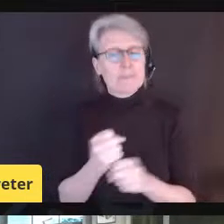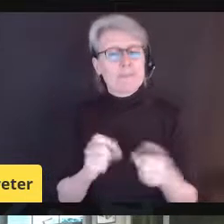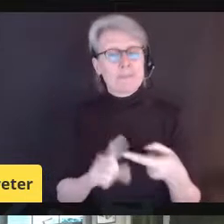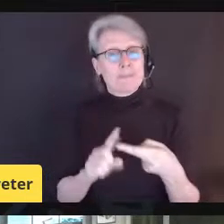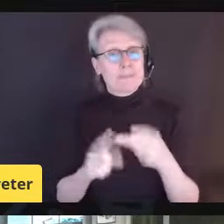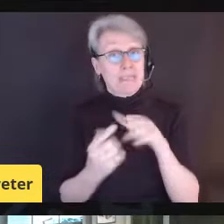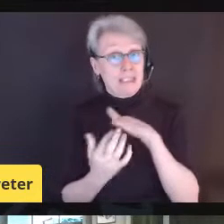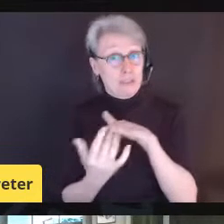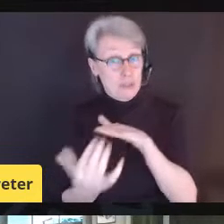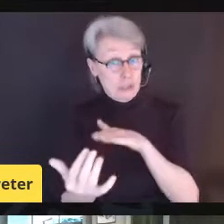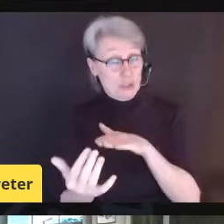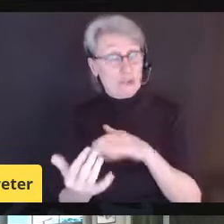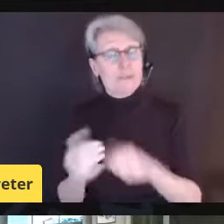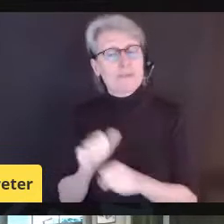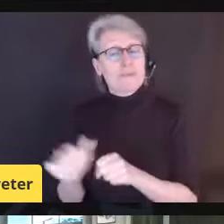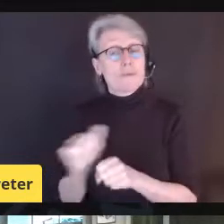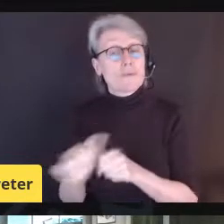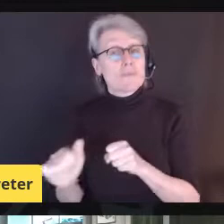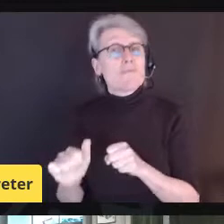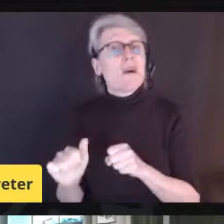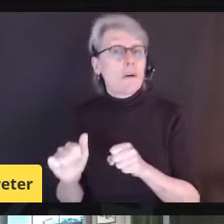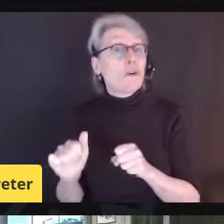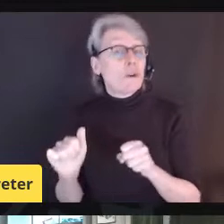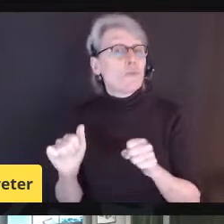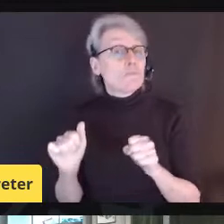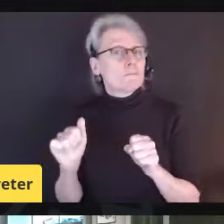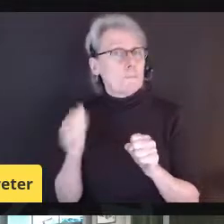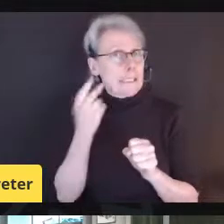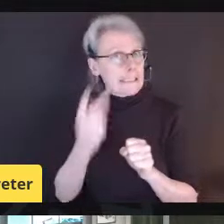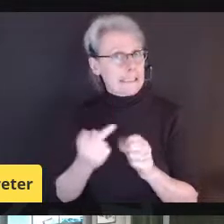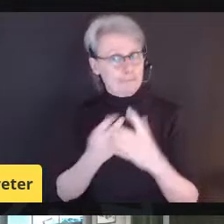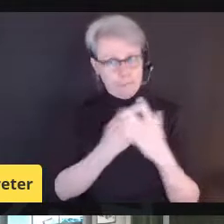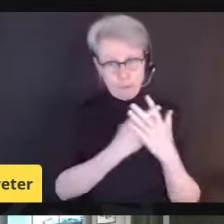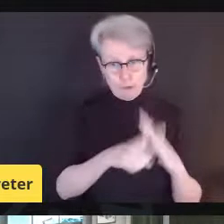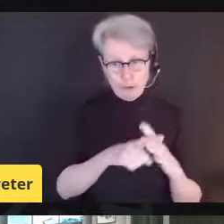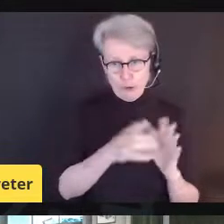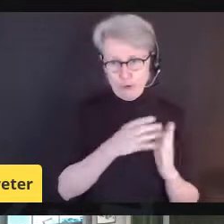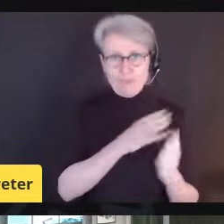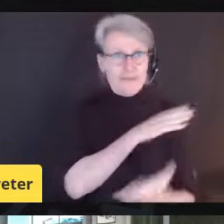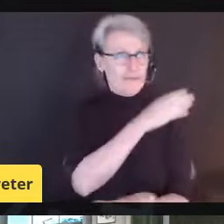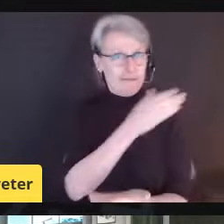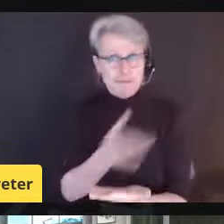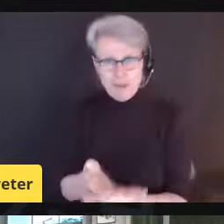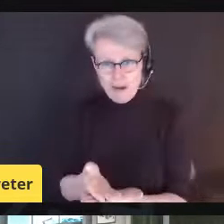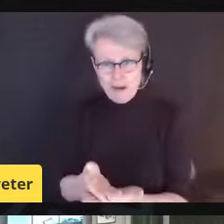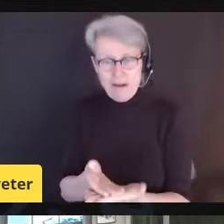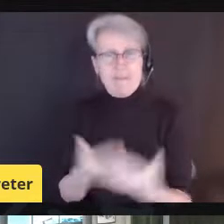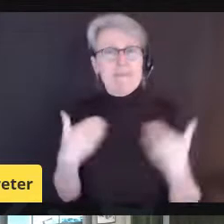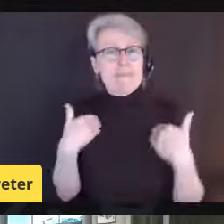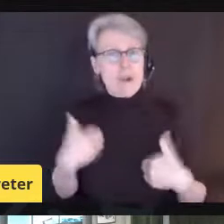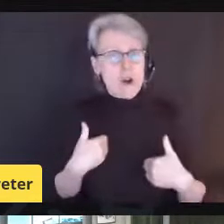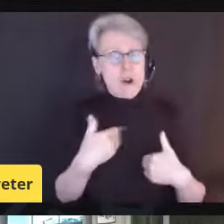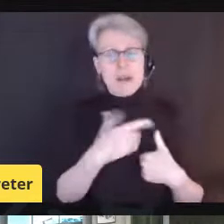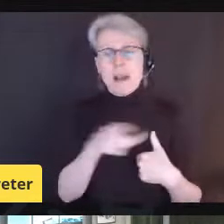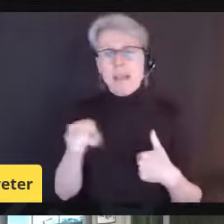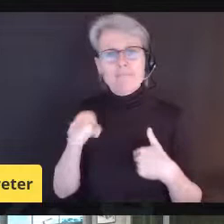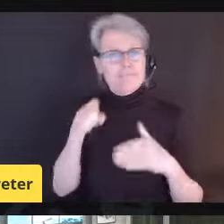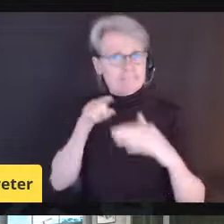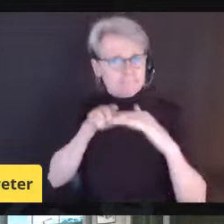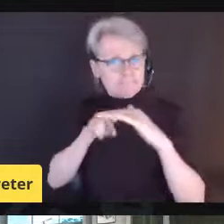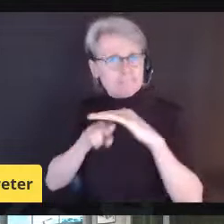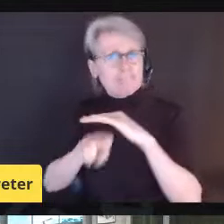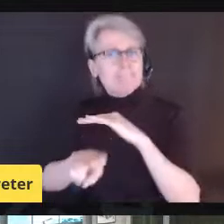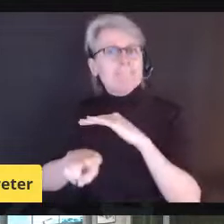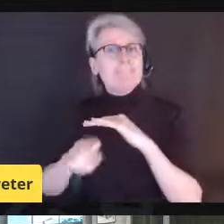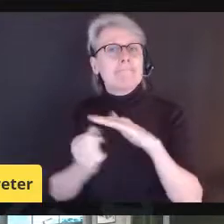side, I love to see the entire process of when a body goes into the crematorium and